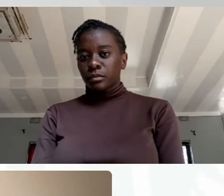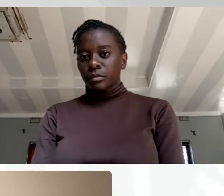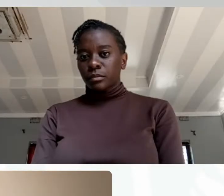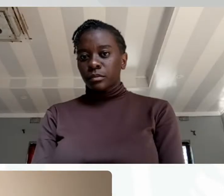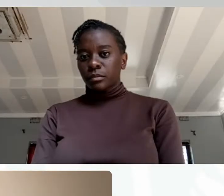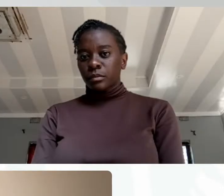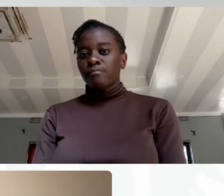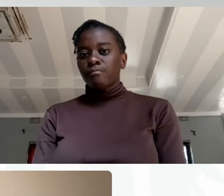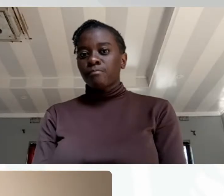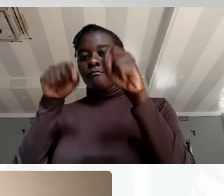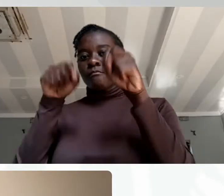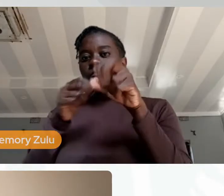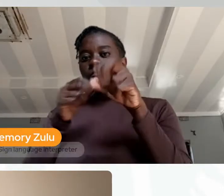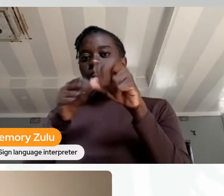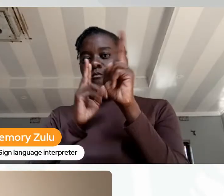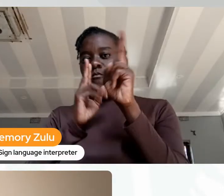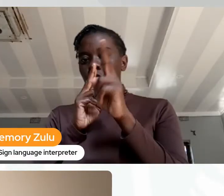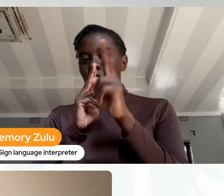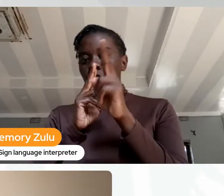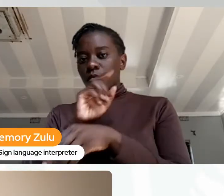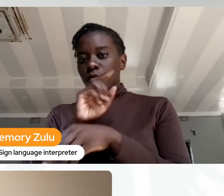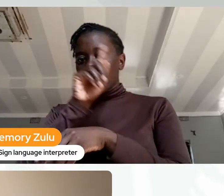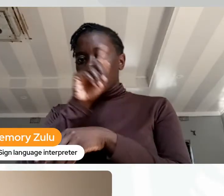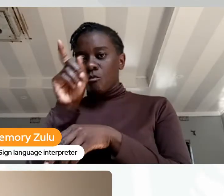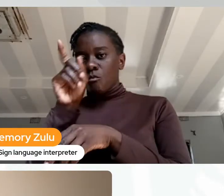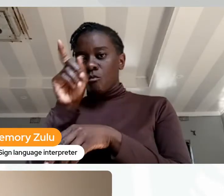So when it comes to the challenges of